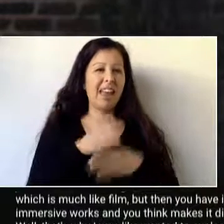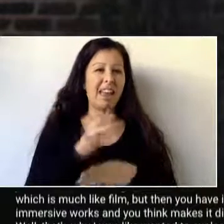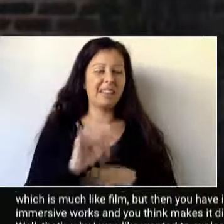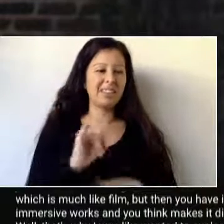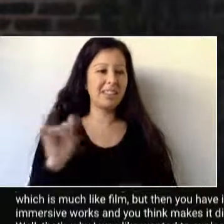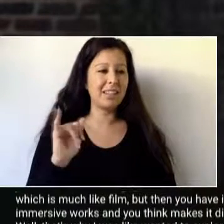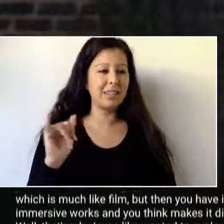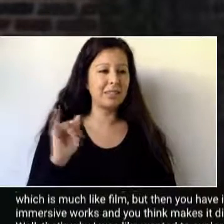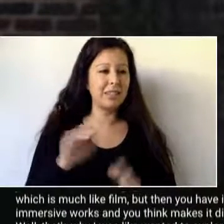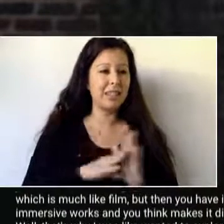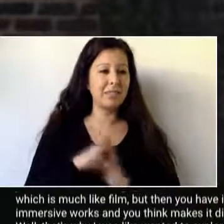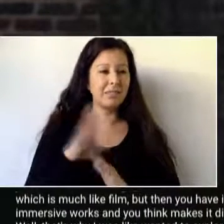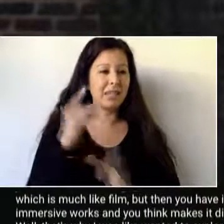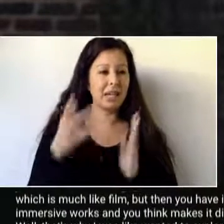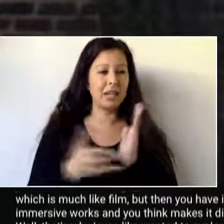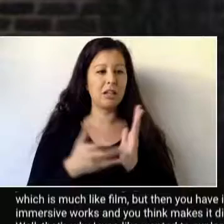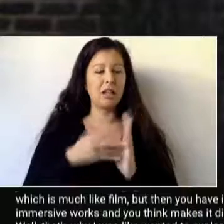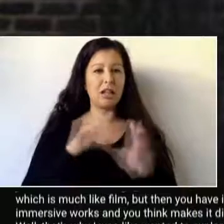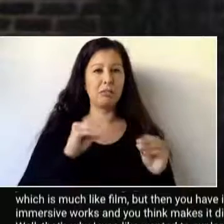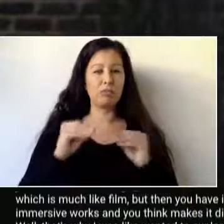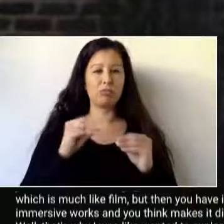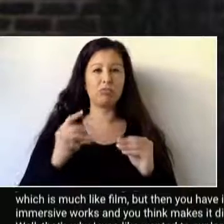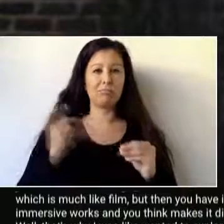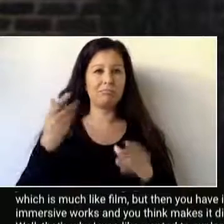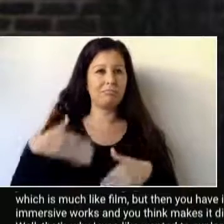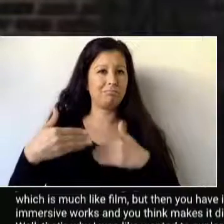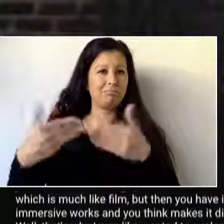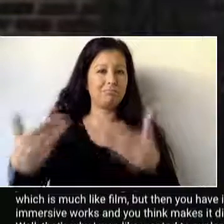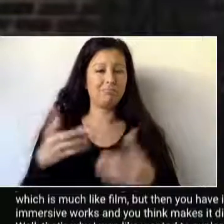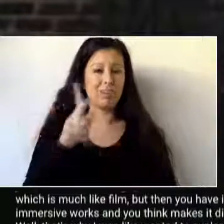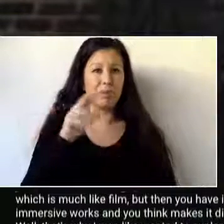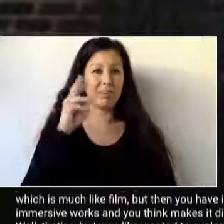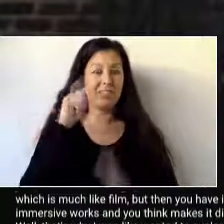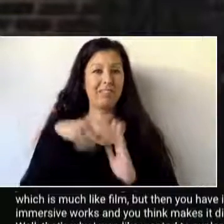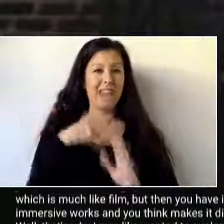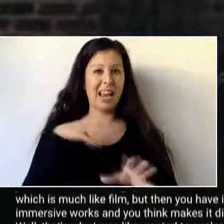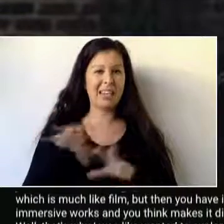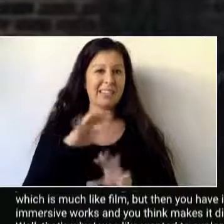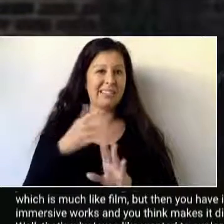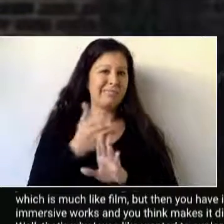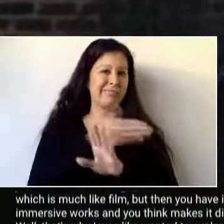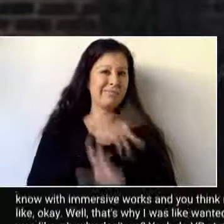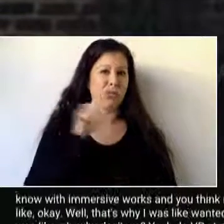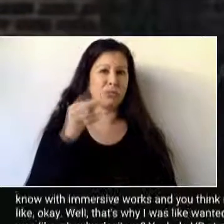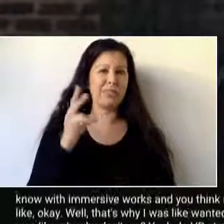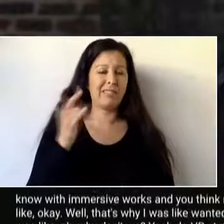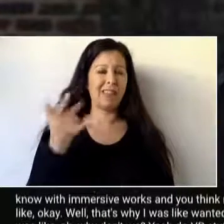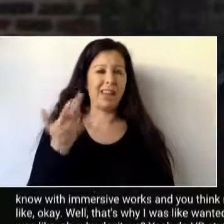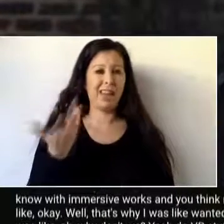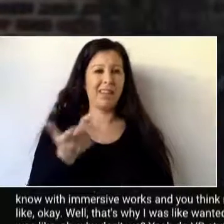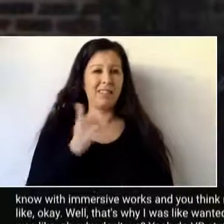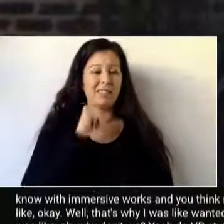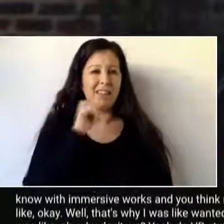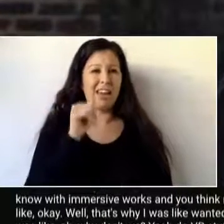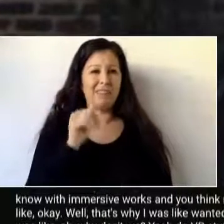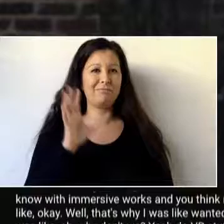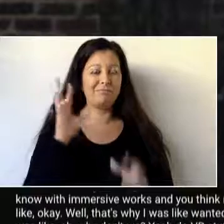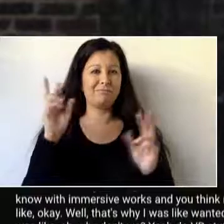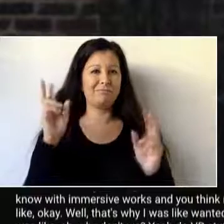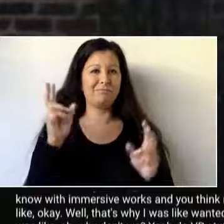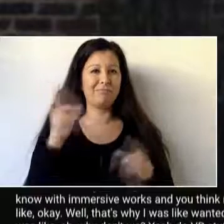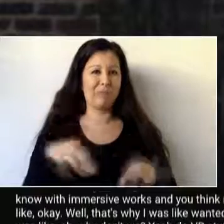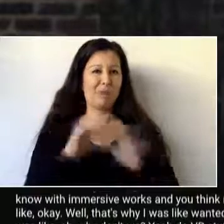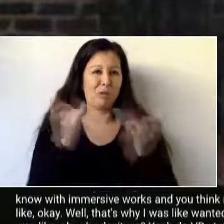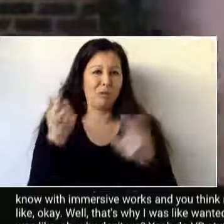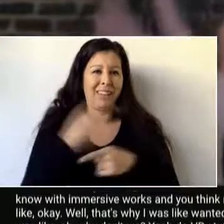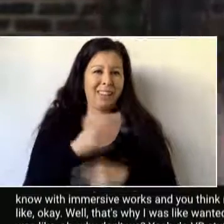kind of been developing, and technology moves so fast too. So it's like 360 video stuff that I did in like 2017 is like not even relevant today in some ways.